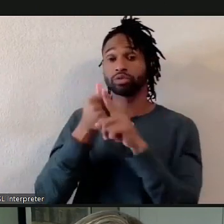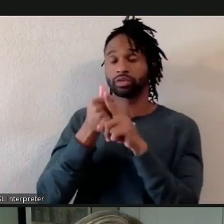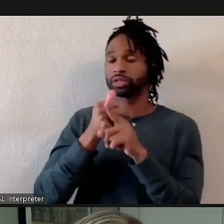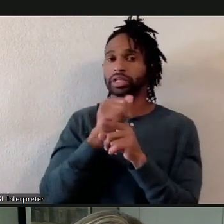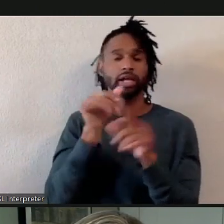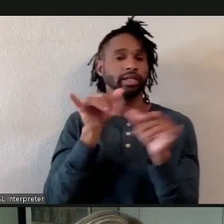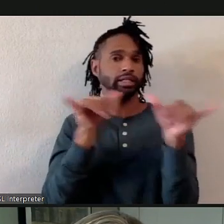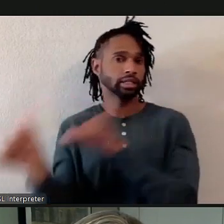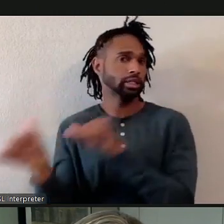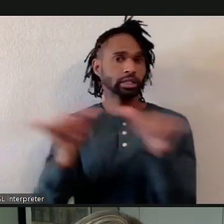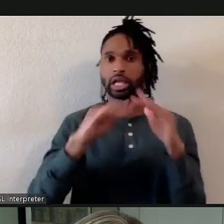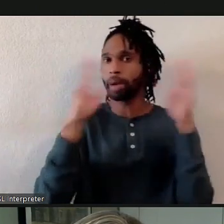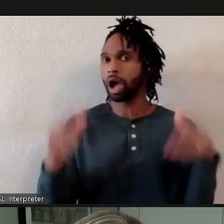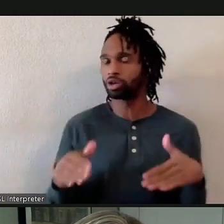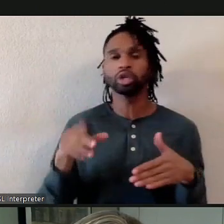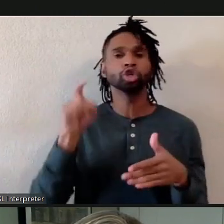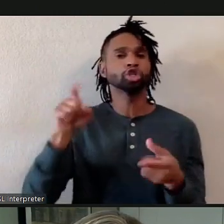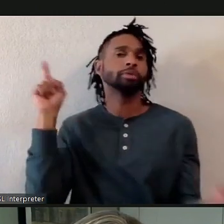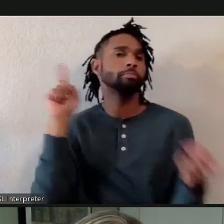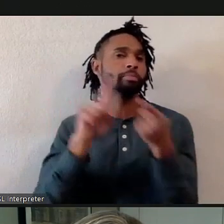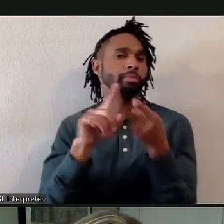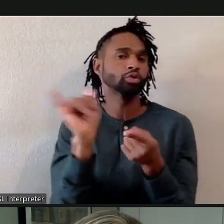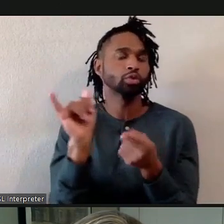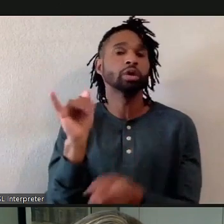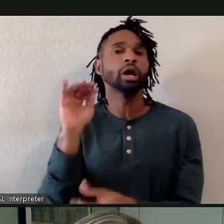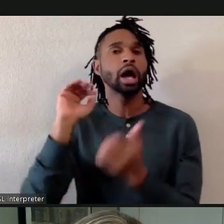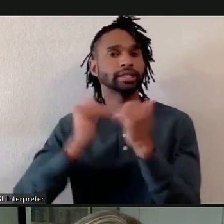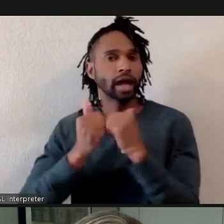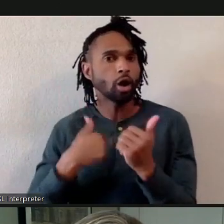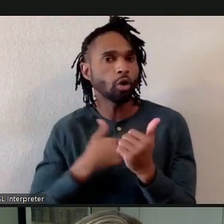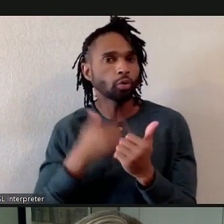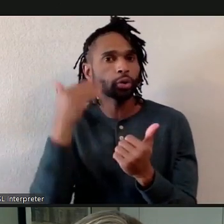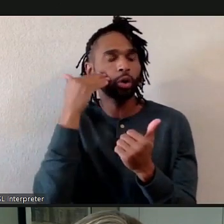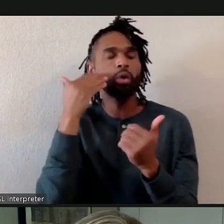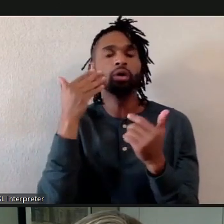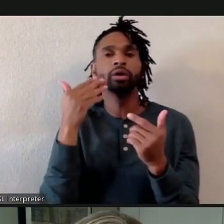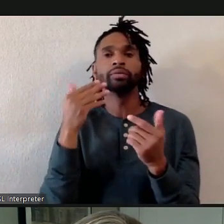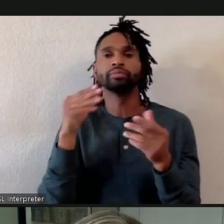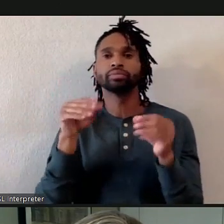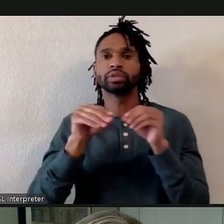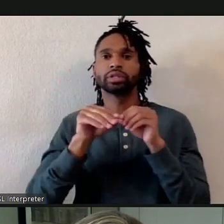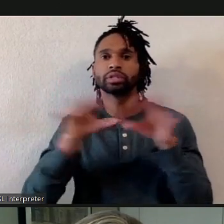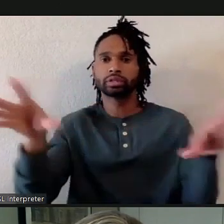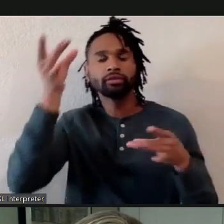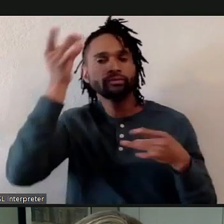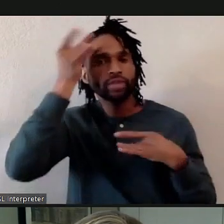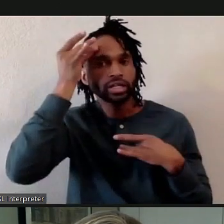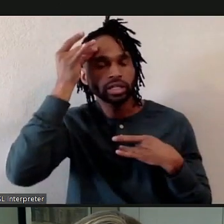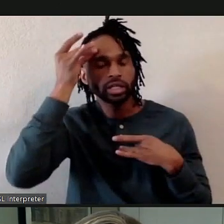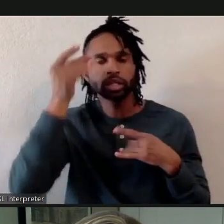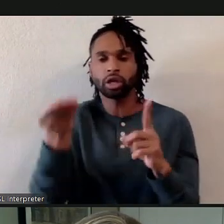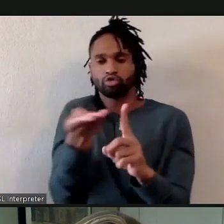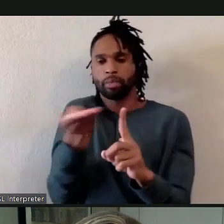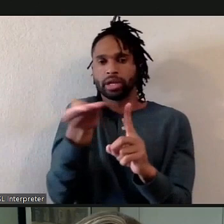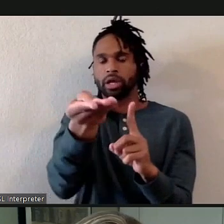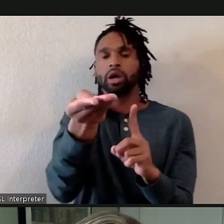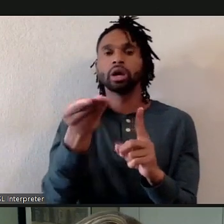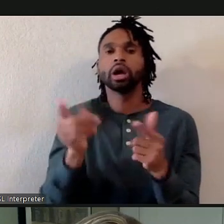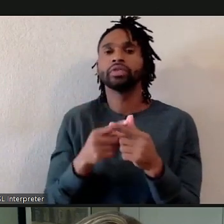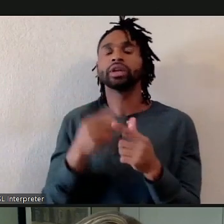households should be minimized. That's how part of how we know that infection is transmitted. And then I